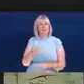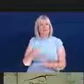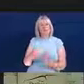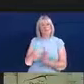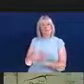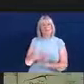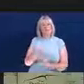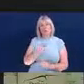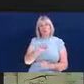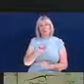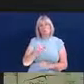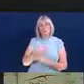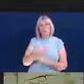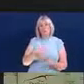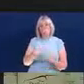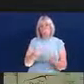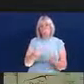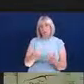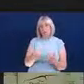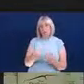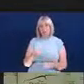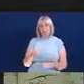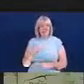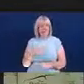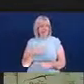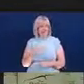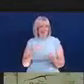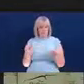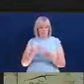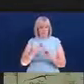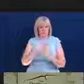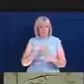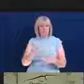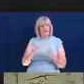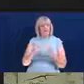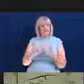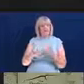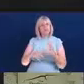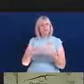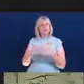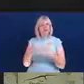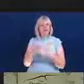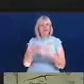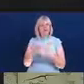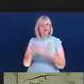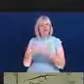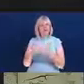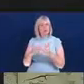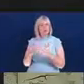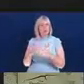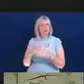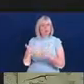the first place. I feel like I'm giving a bit of an elevator pitch now but access to work support and supporting your dyslexic employees